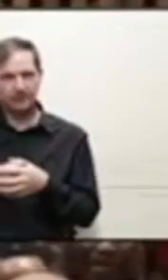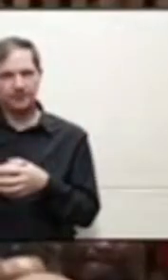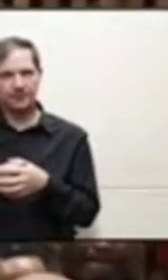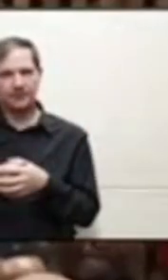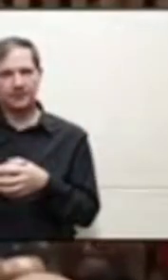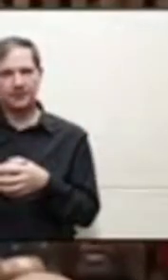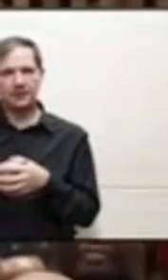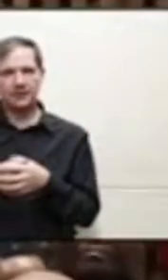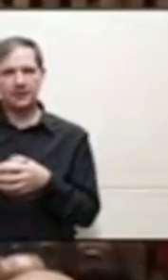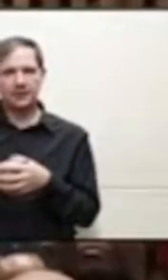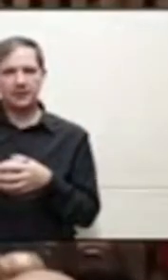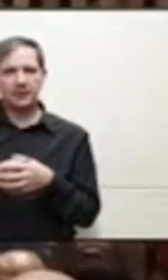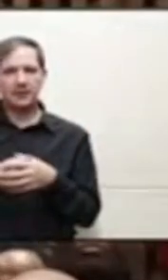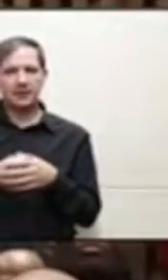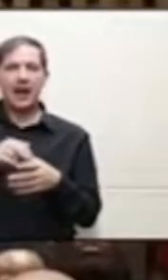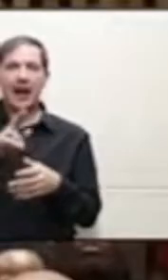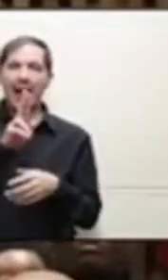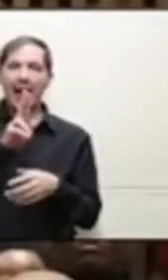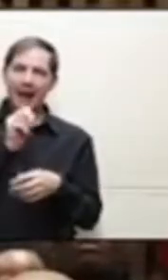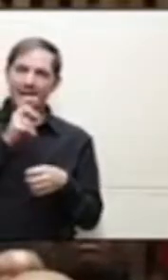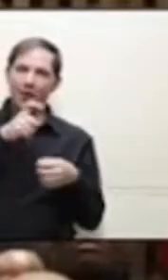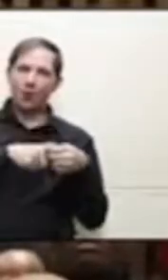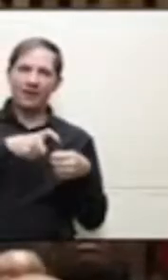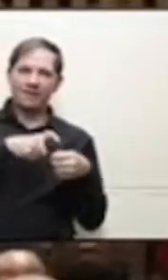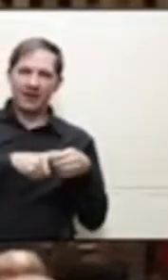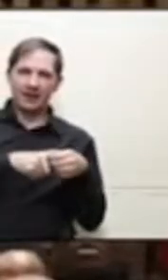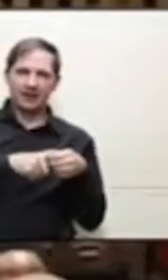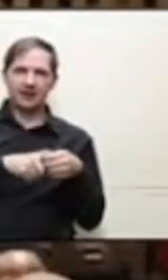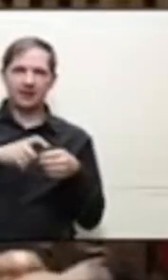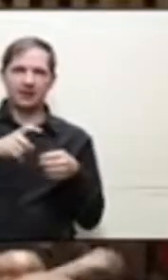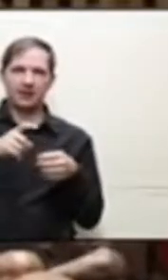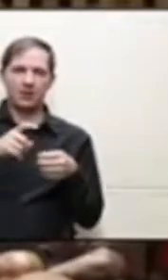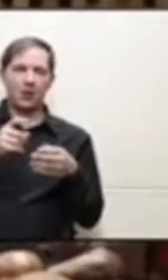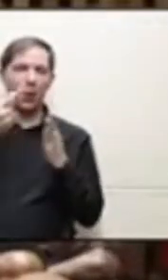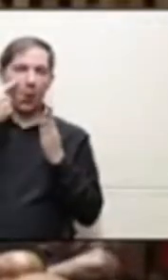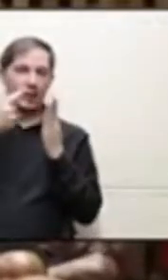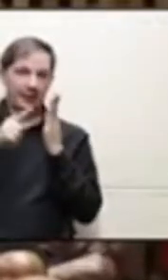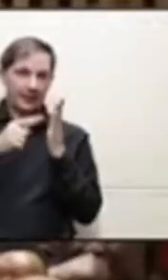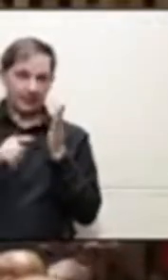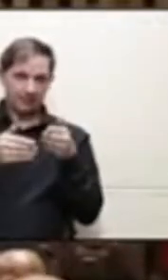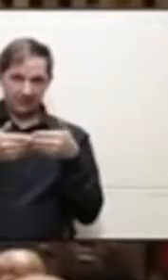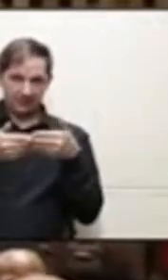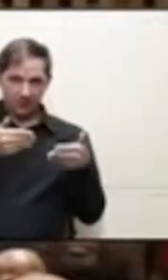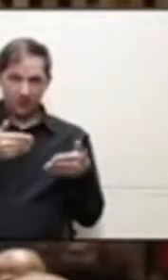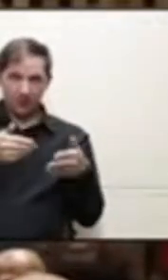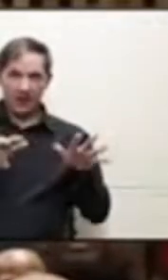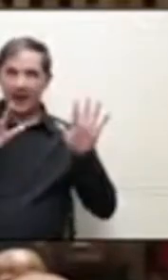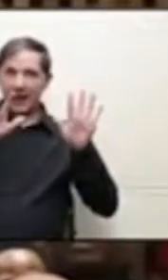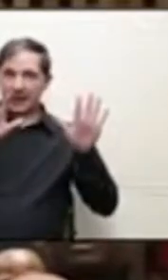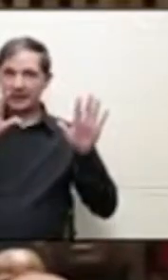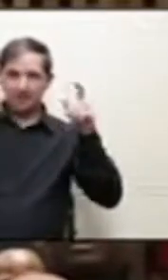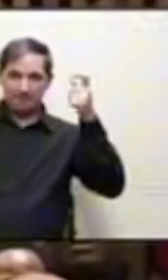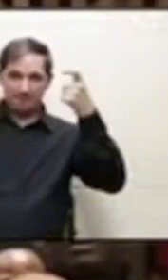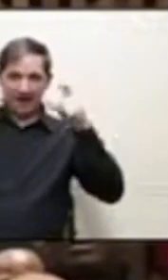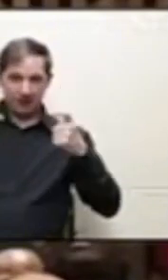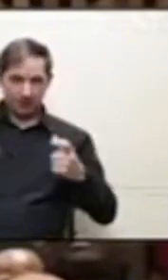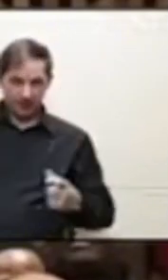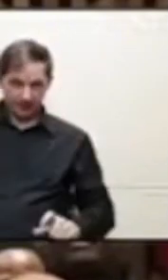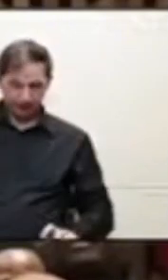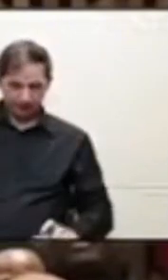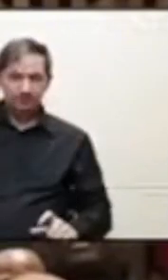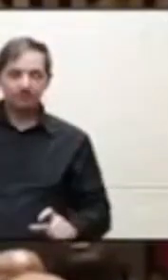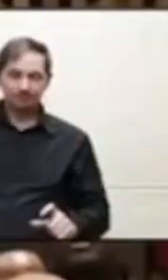Unqualified audit opinion. We had, in the previous year, 8 paragraphs that gave us an unqualified audit